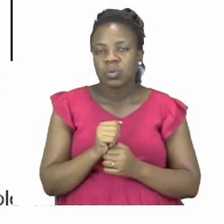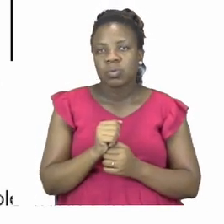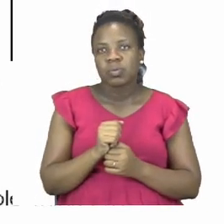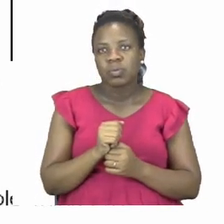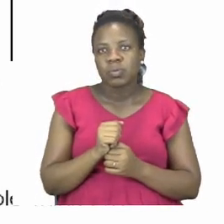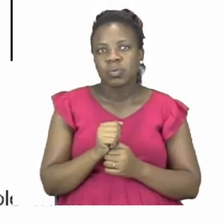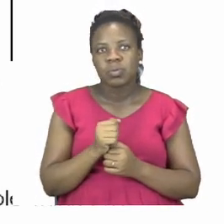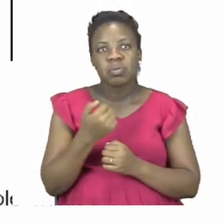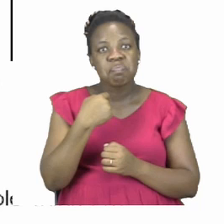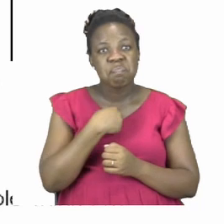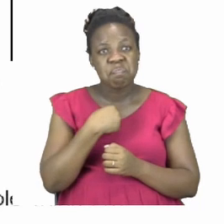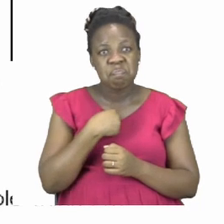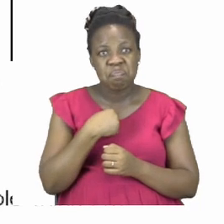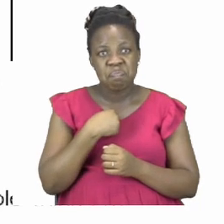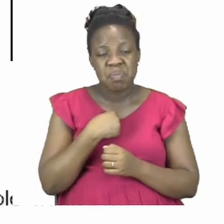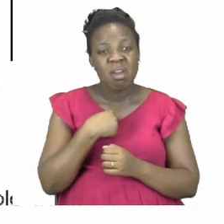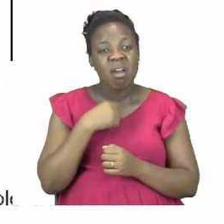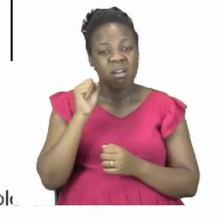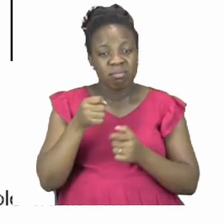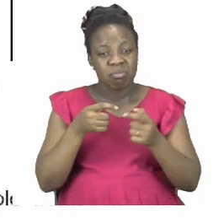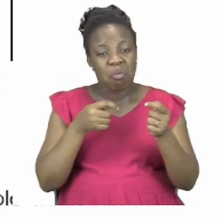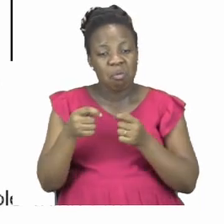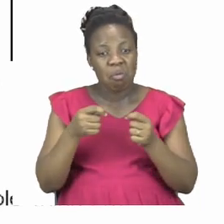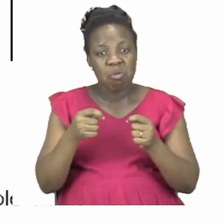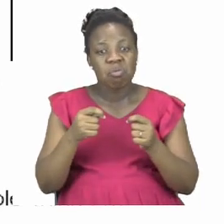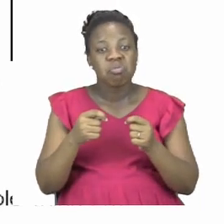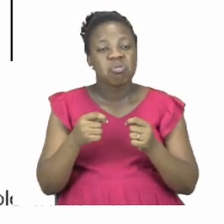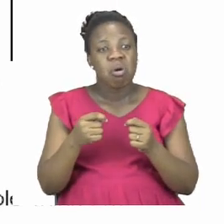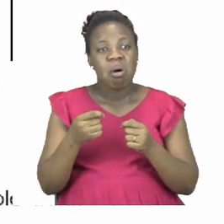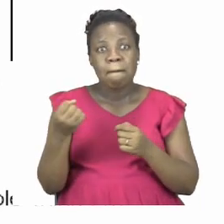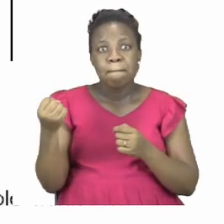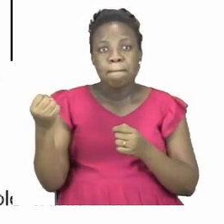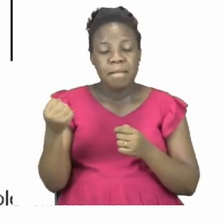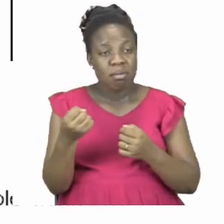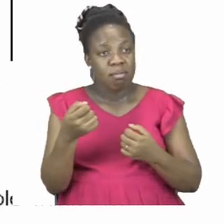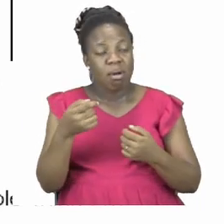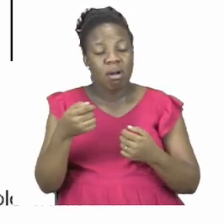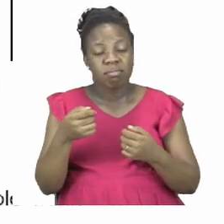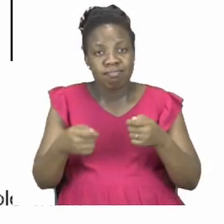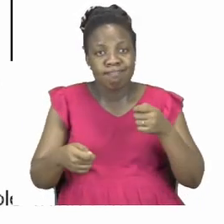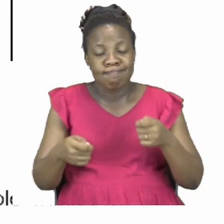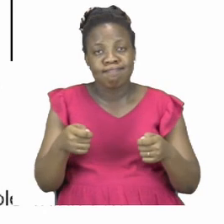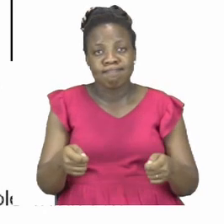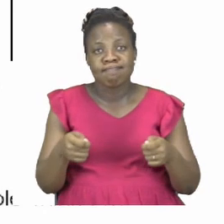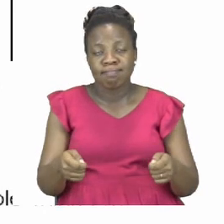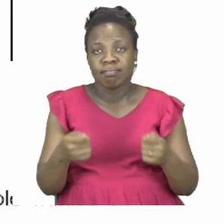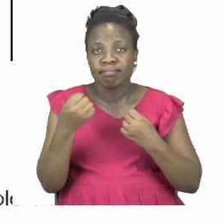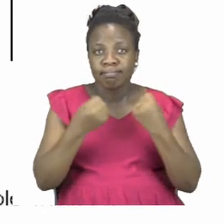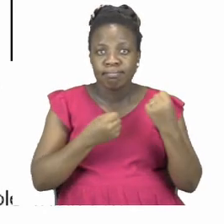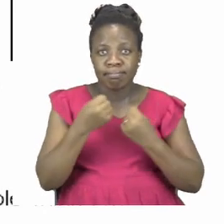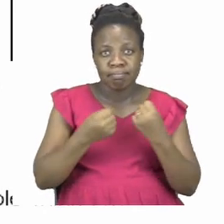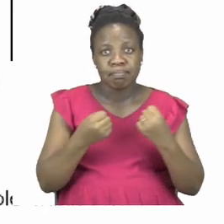and tractors. Do you know the secret that makes me special? you